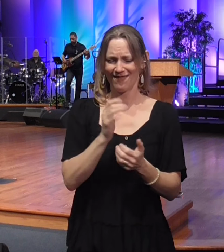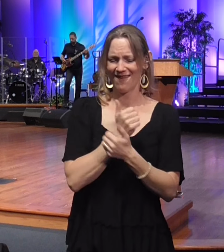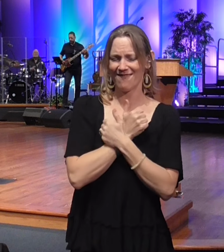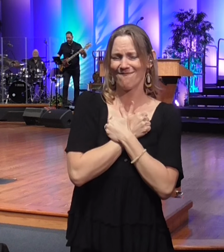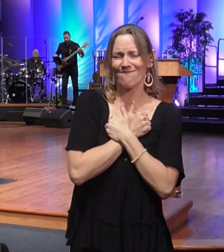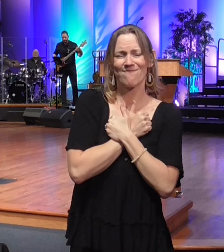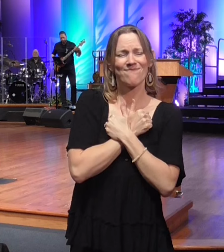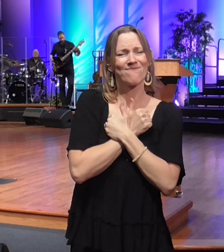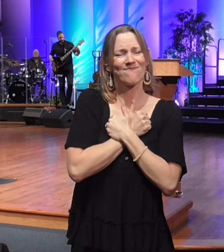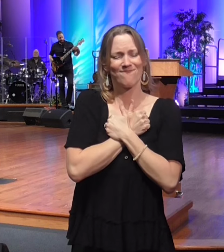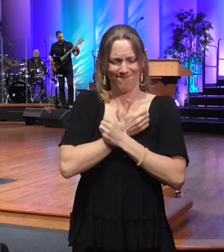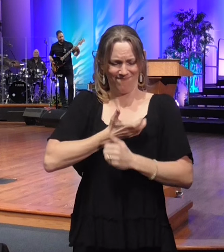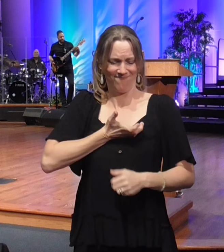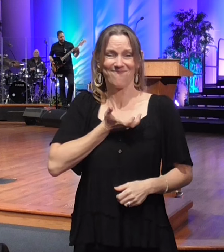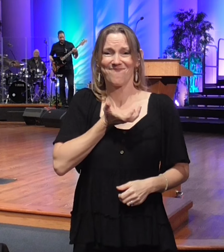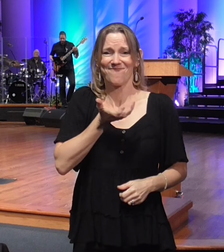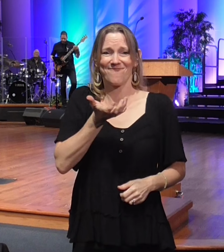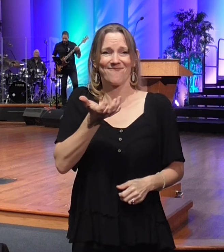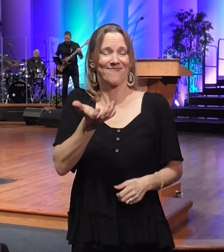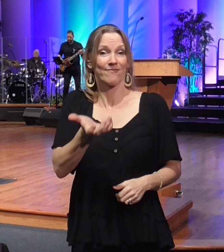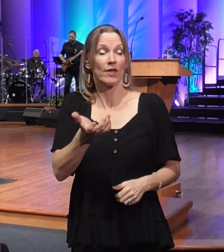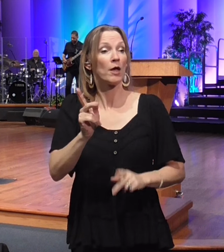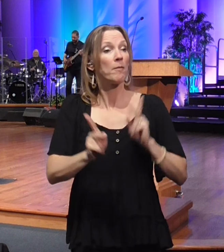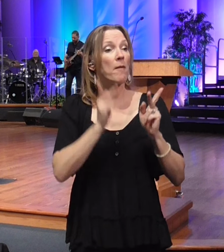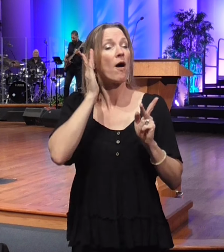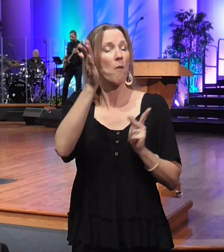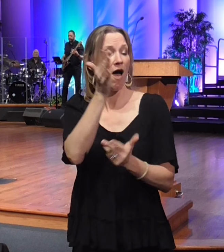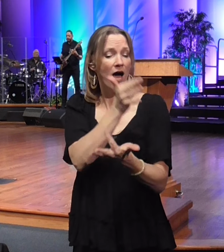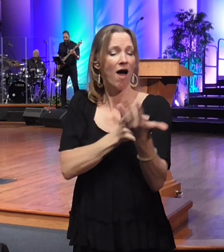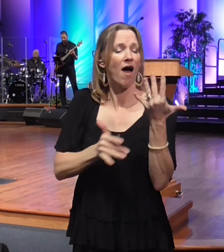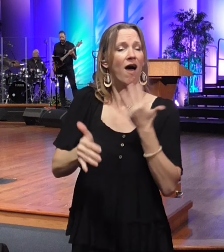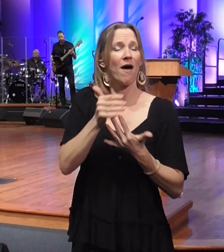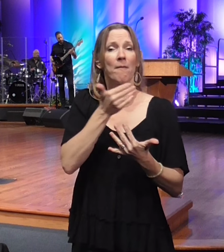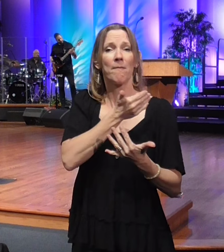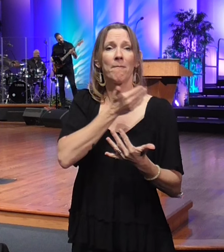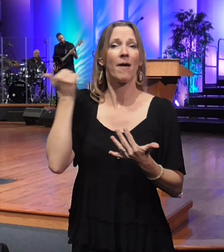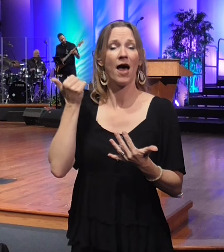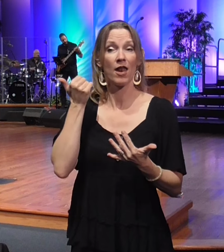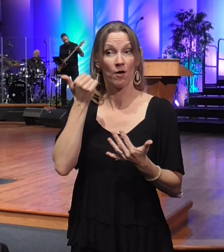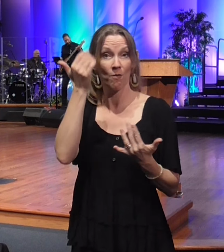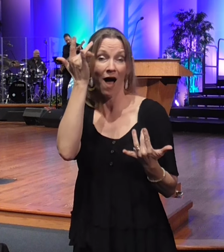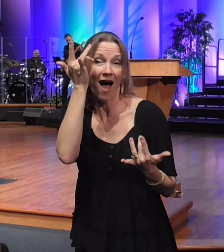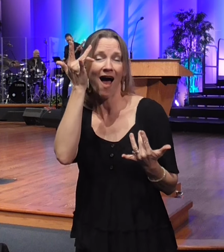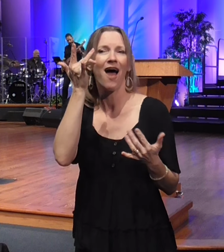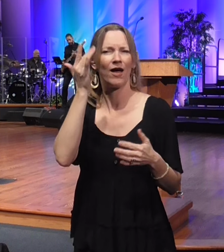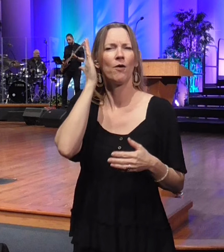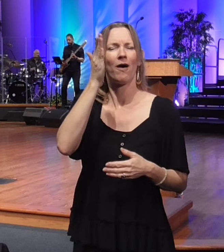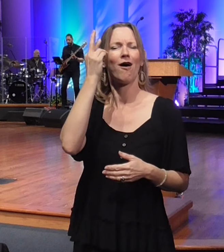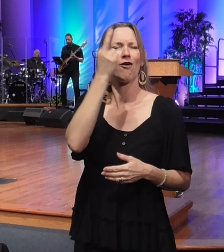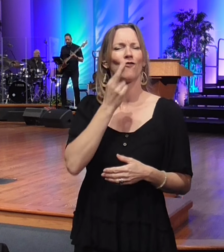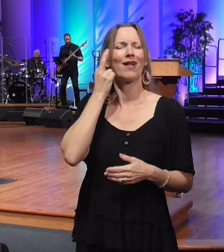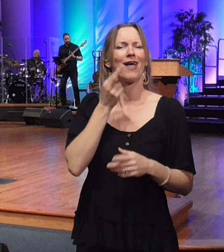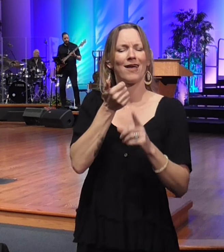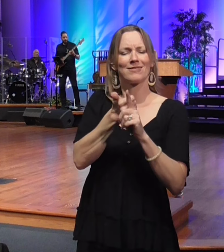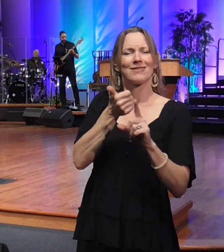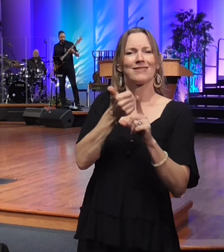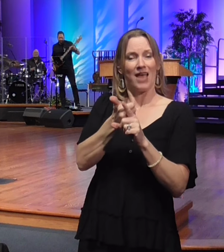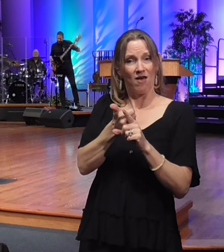your heart. And people gonna treat you better. They're gonna find, yes you